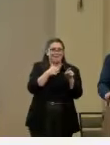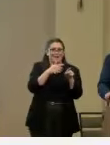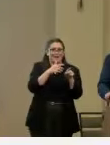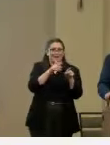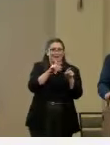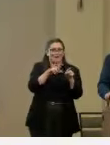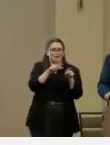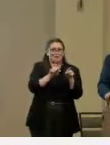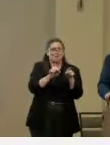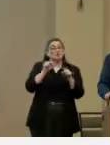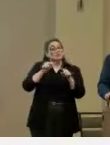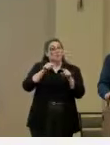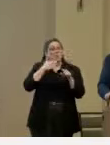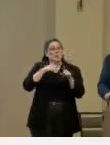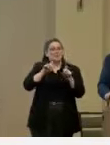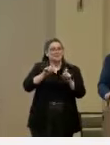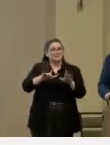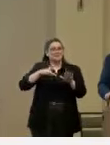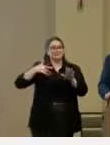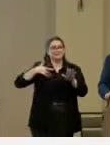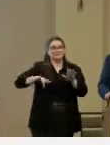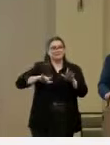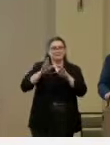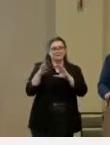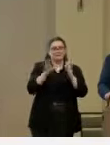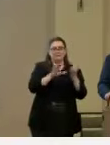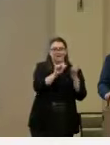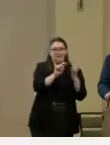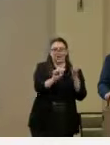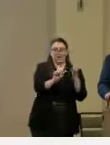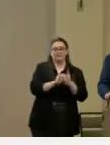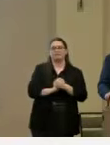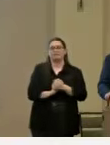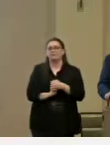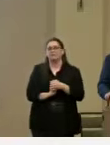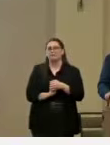and it's much more specific and sensitive than the ANA.